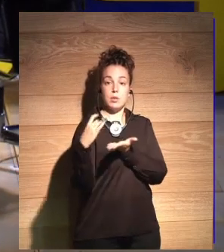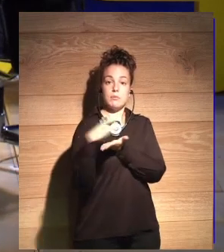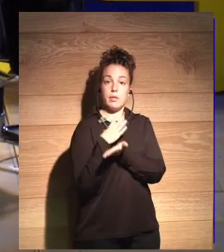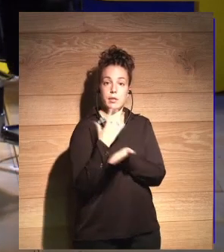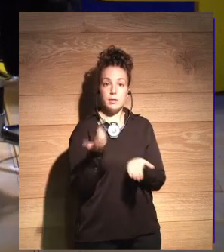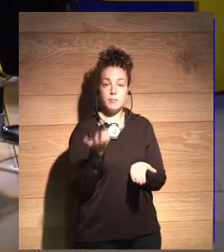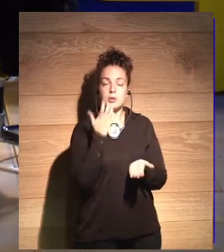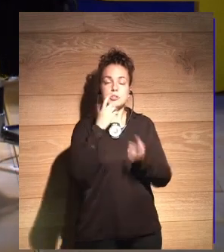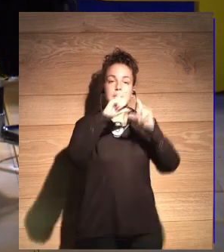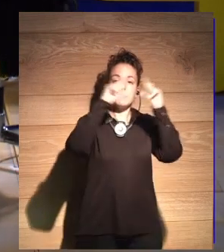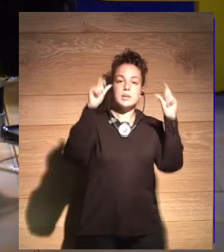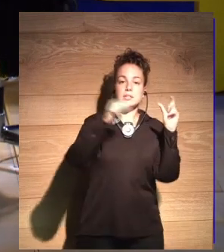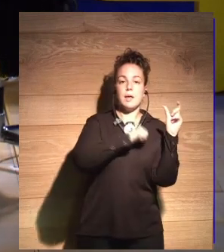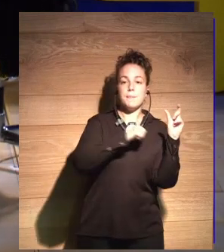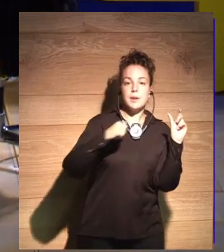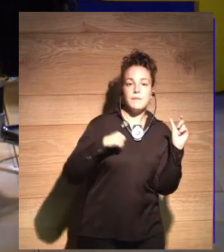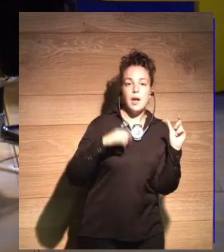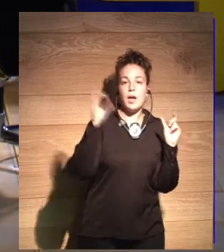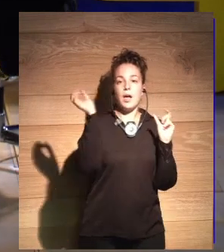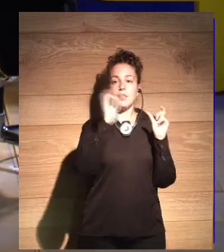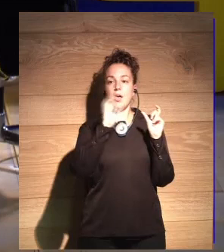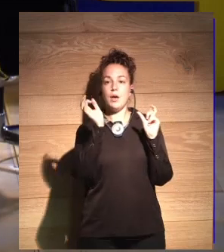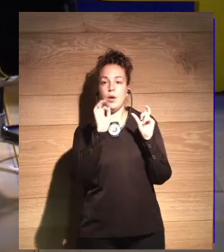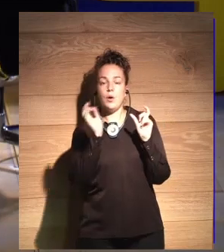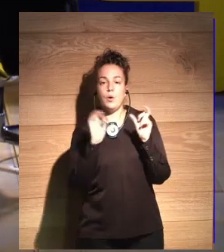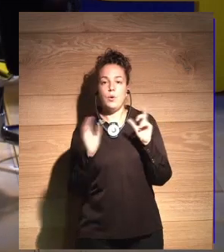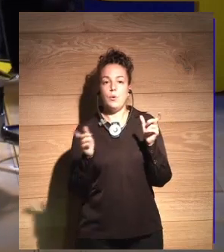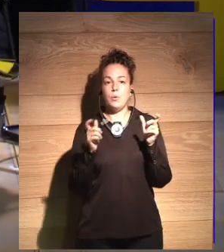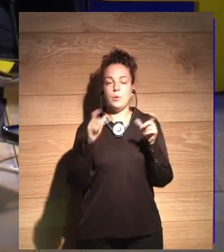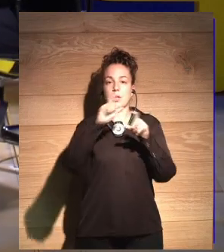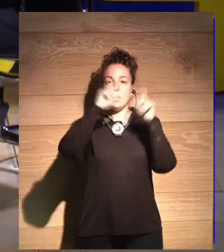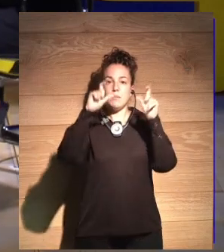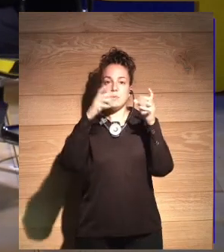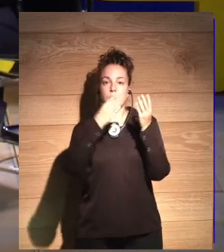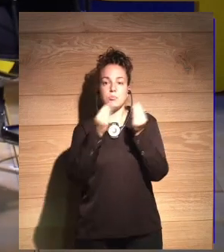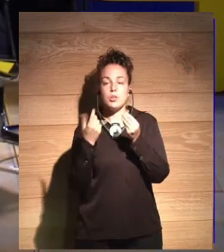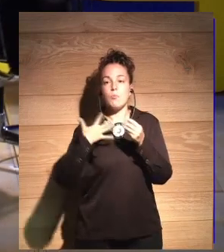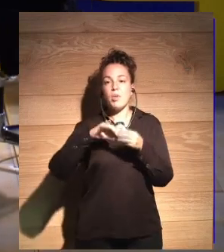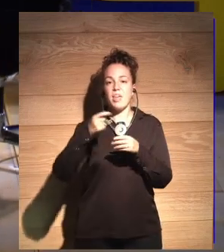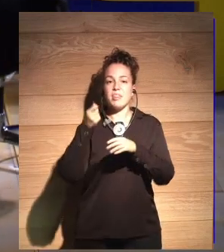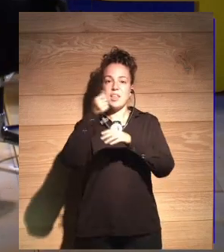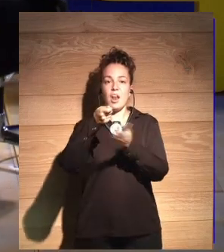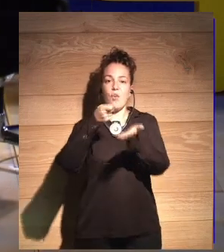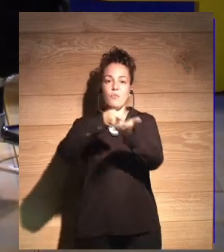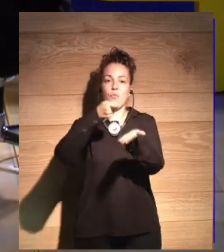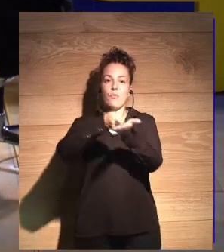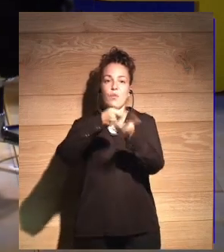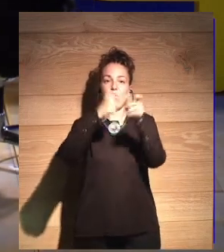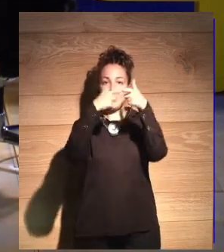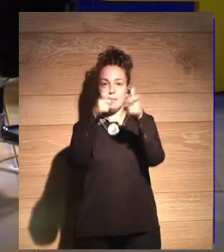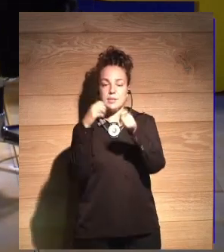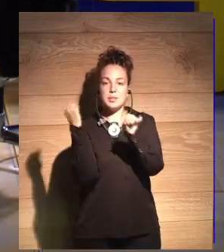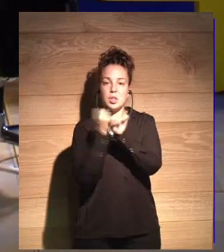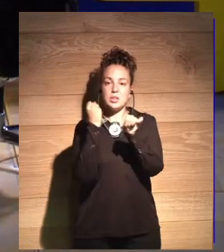PARC was with the copier, then you can put money into this weird department with psychedelics and weirdos. And then bring back the psychedelics